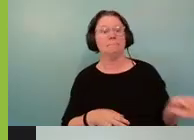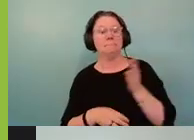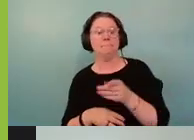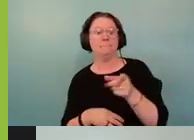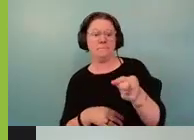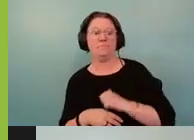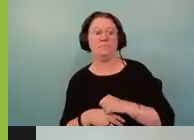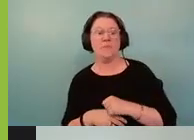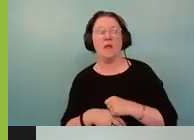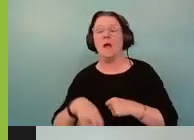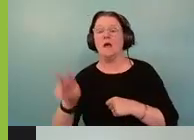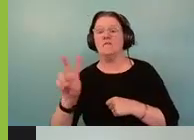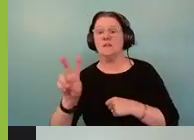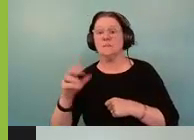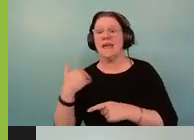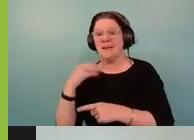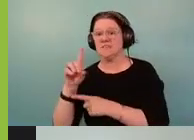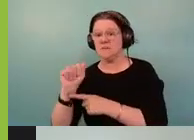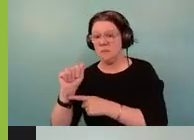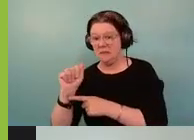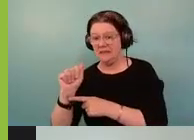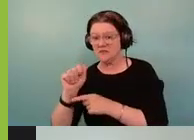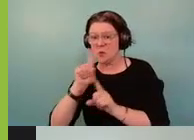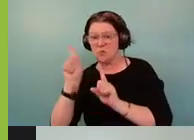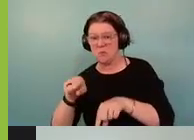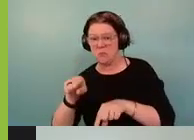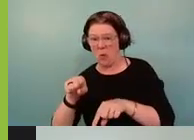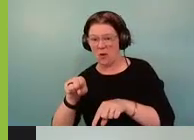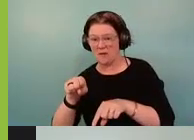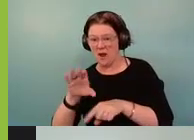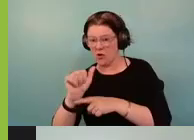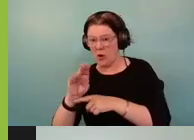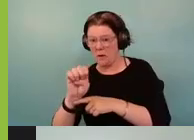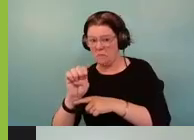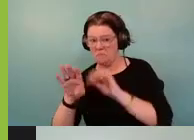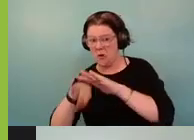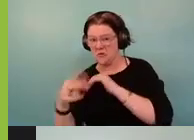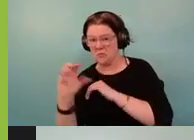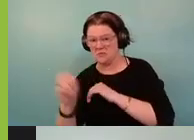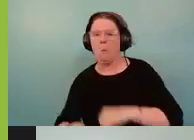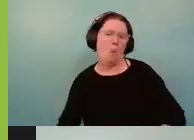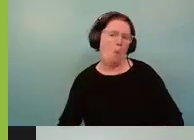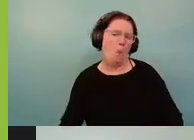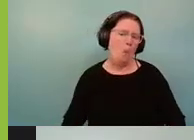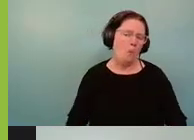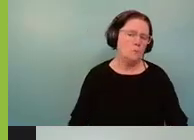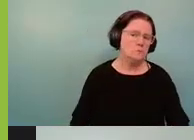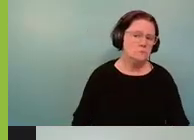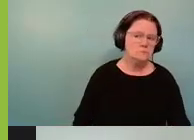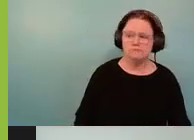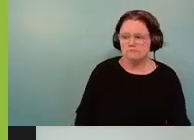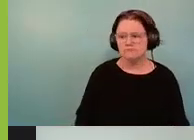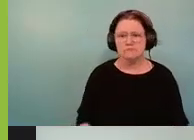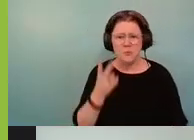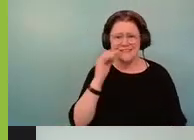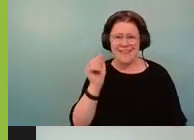than 3% of victims with disabilities report. And I think that's, pretty commonly a statistic that we